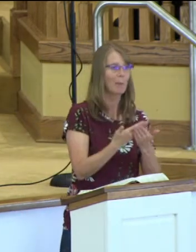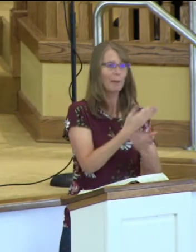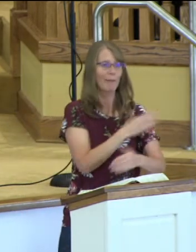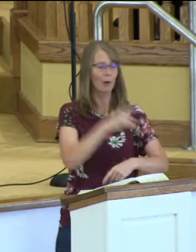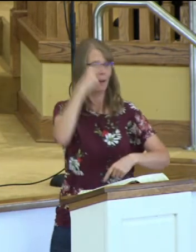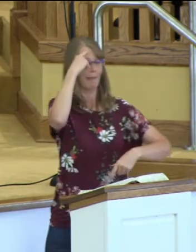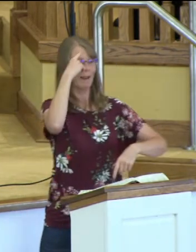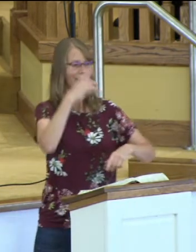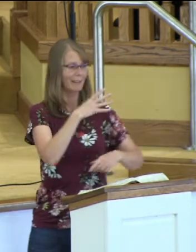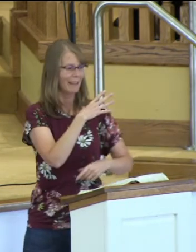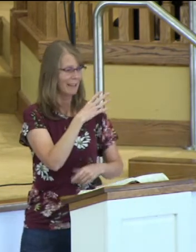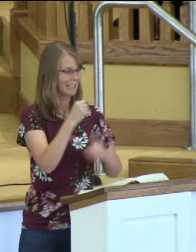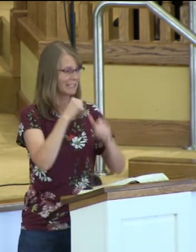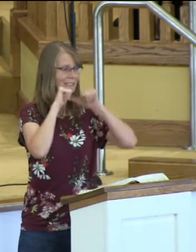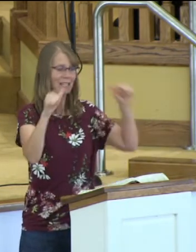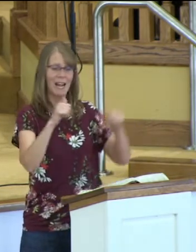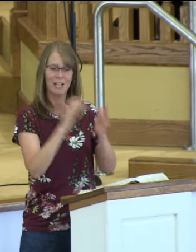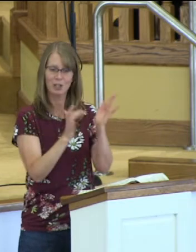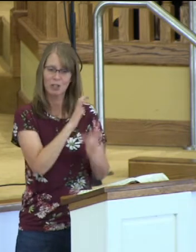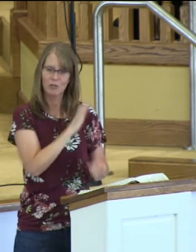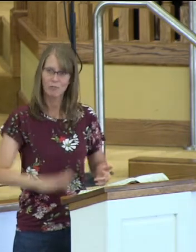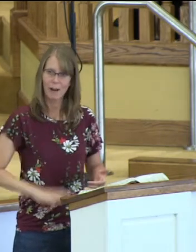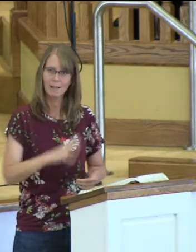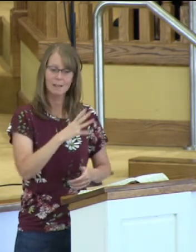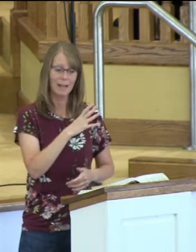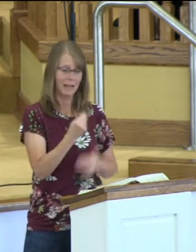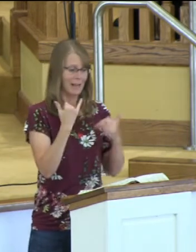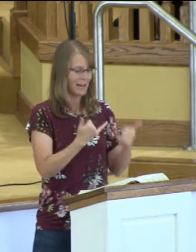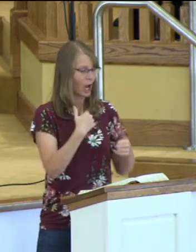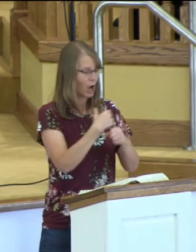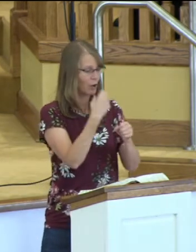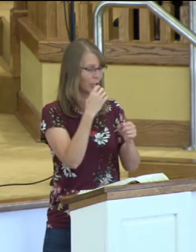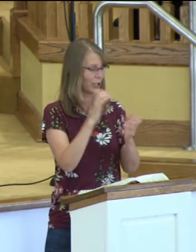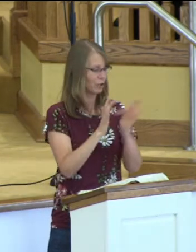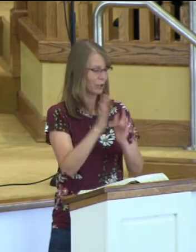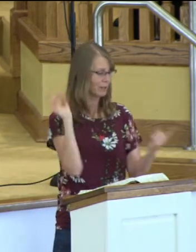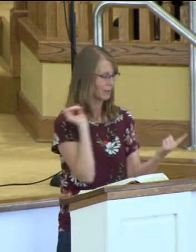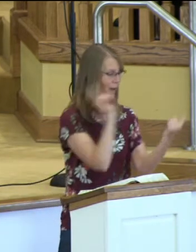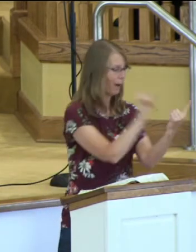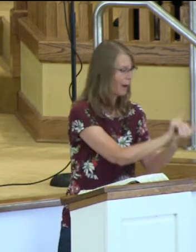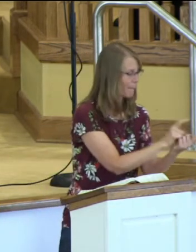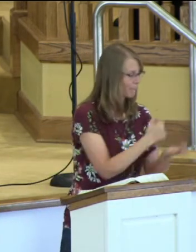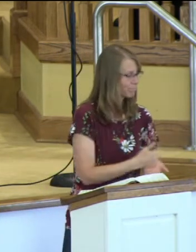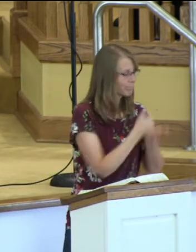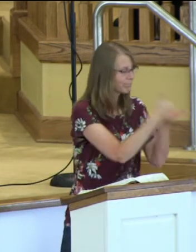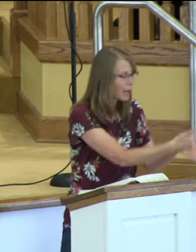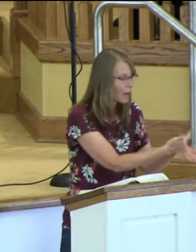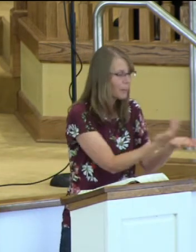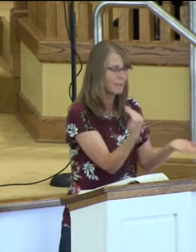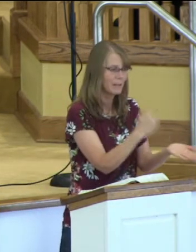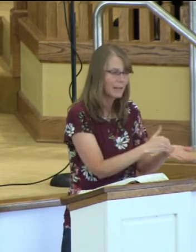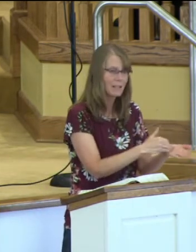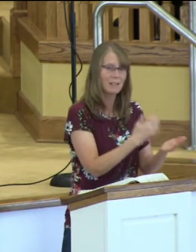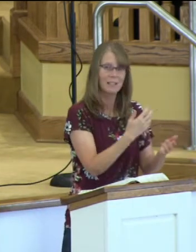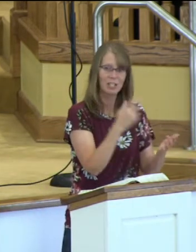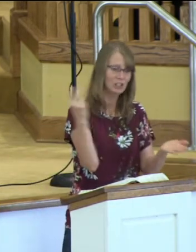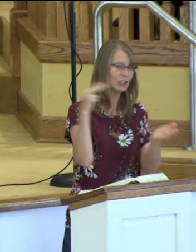He was the guy that denied Jesus Christ, and yet he has been restored, and now the Holy Ghost has come upon him. Hey, listen, it's going to continue